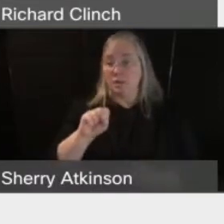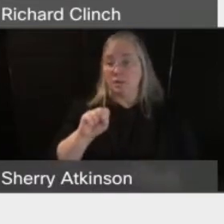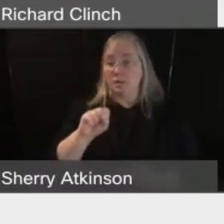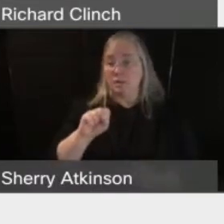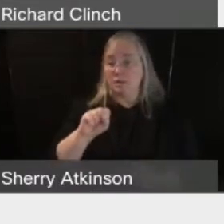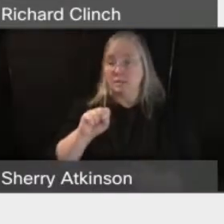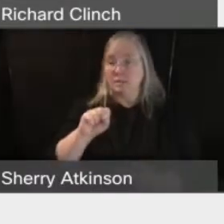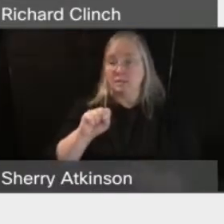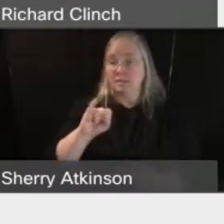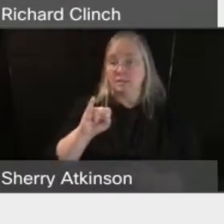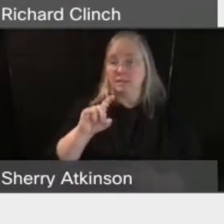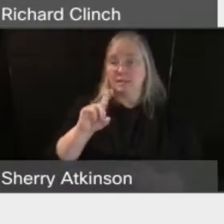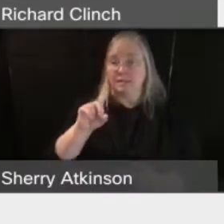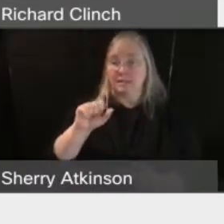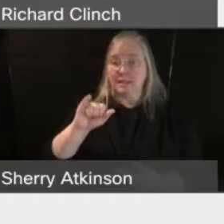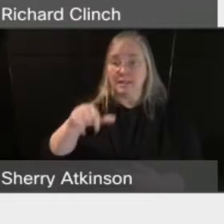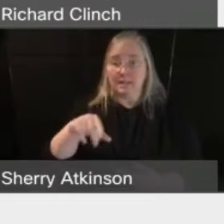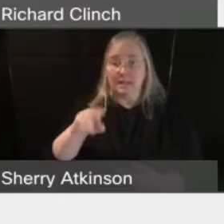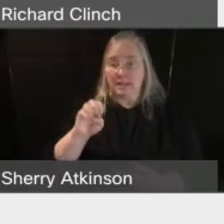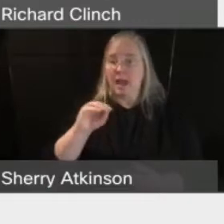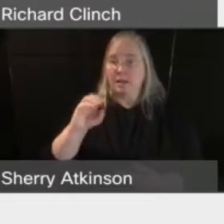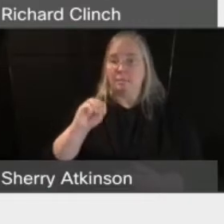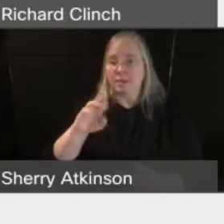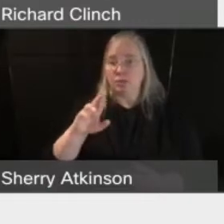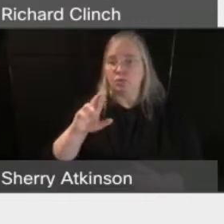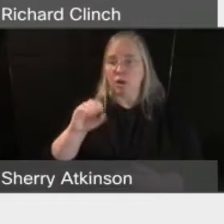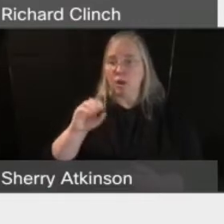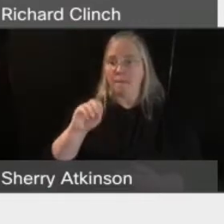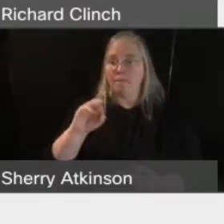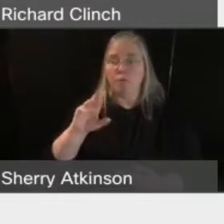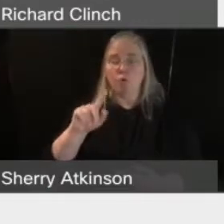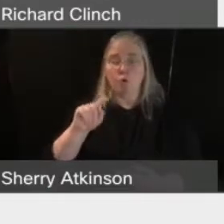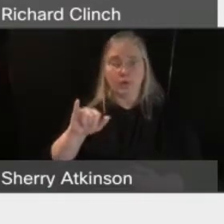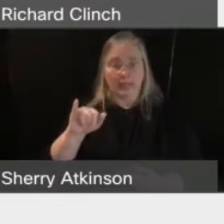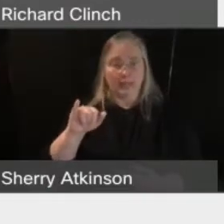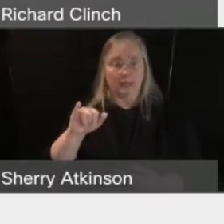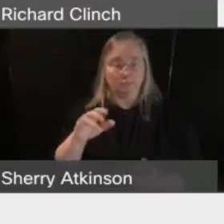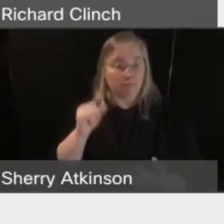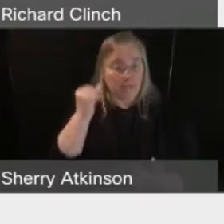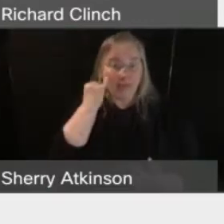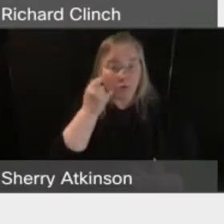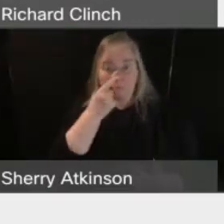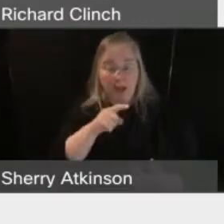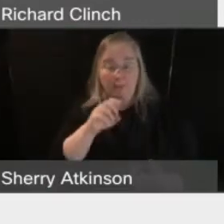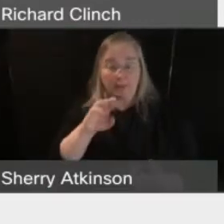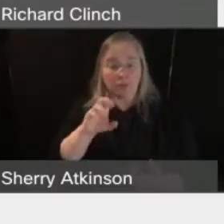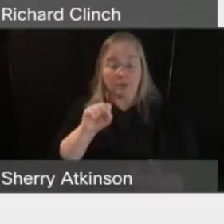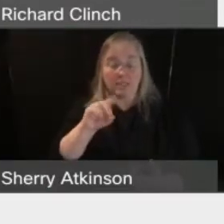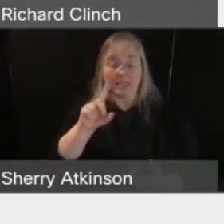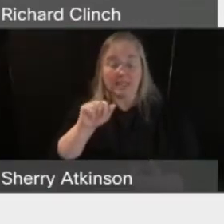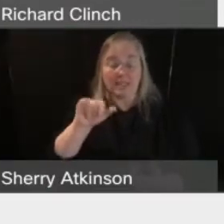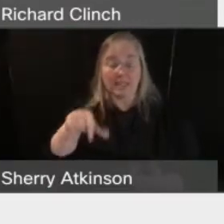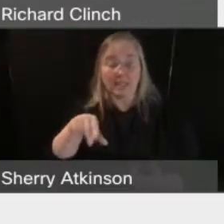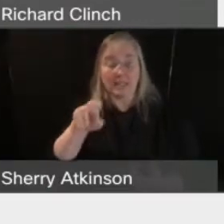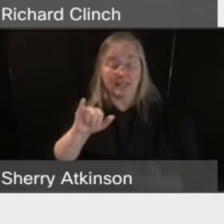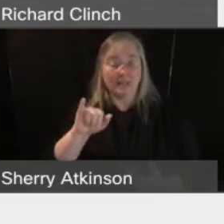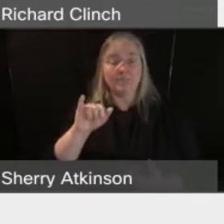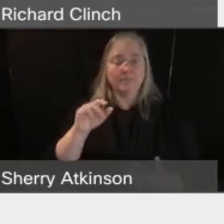who have much more knowledge than I in that arena, if you would. Mr. Sadiki? Thank you, Dr. Martirano. Good morning,